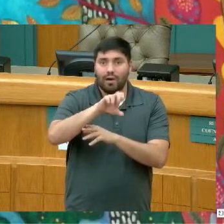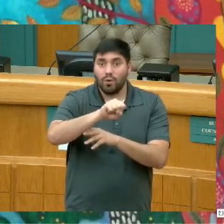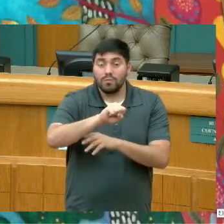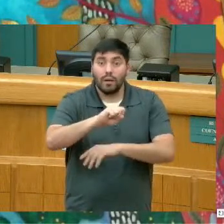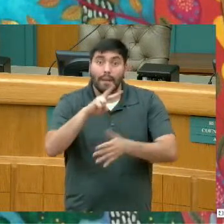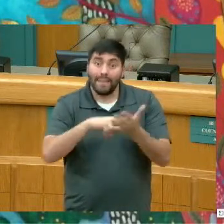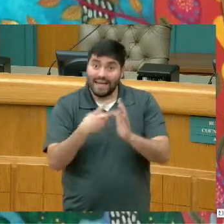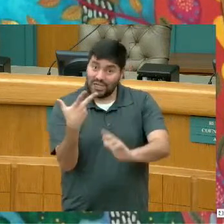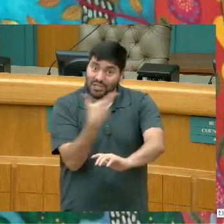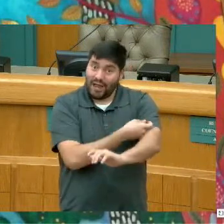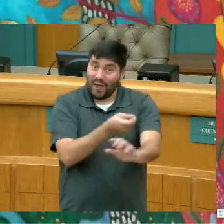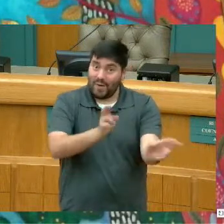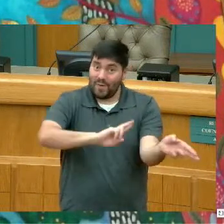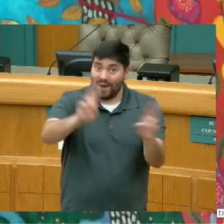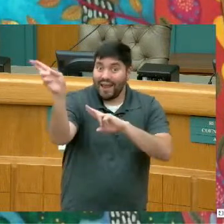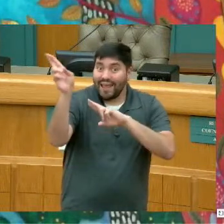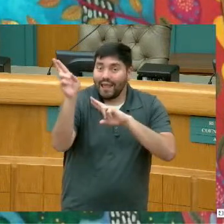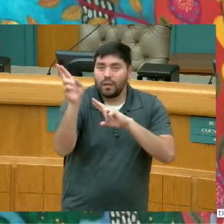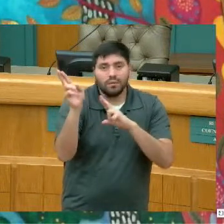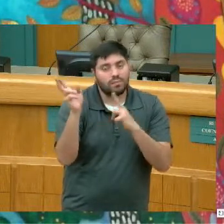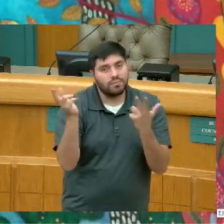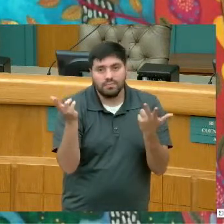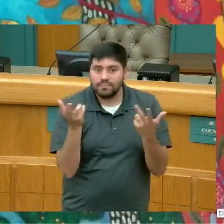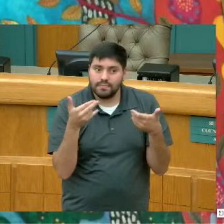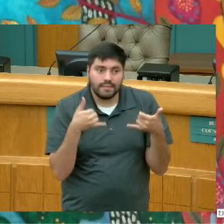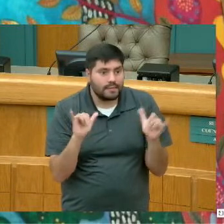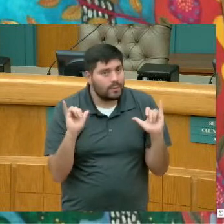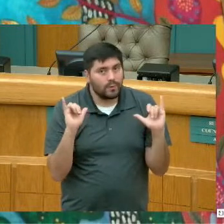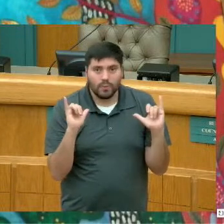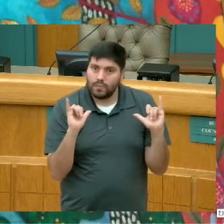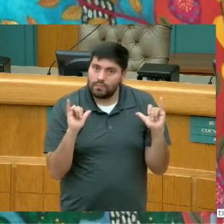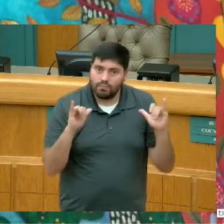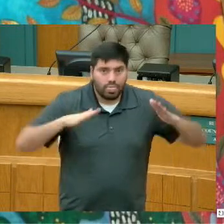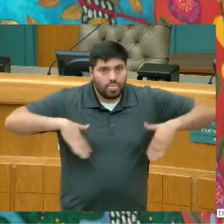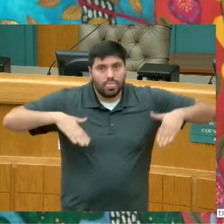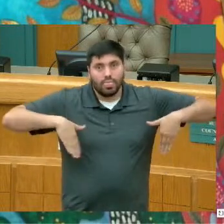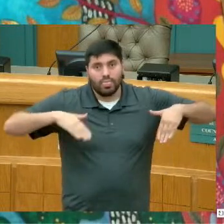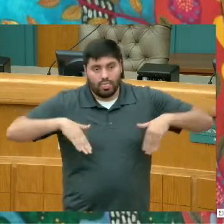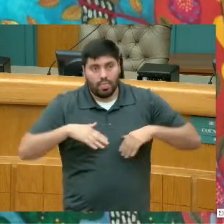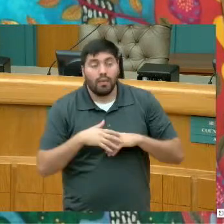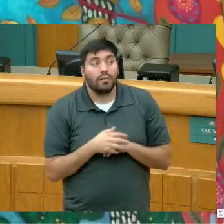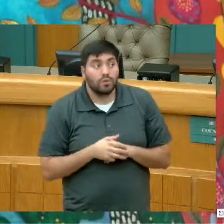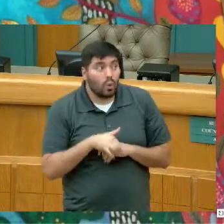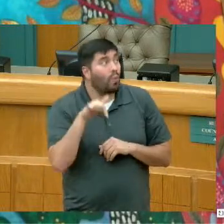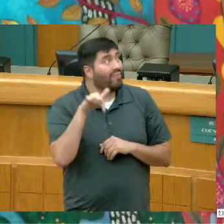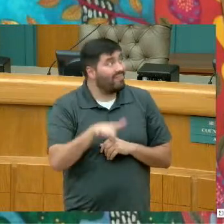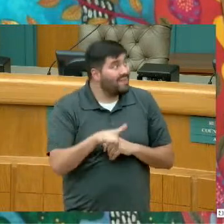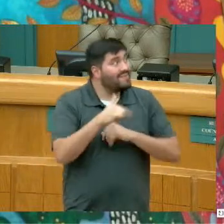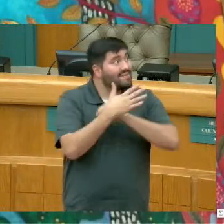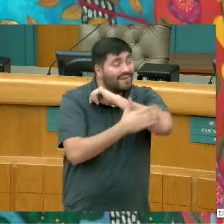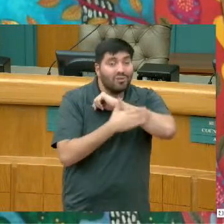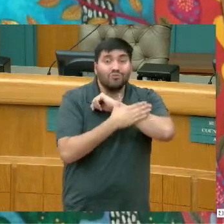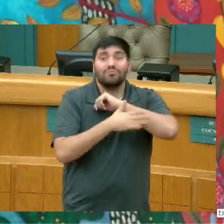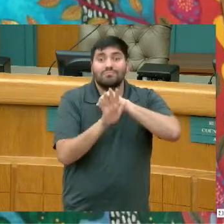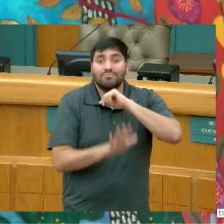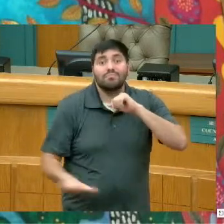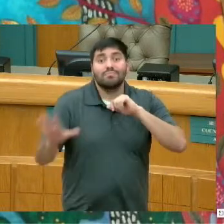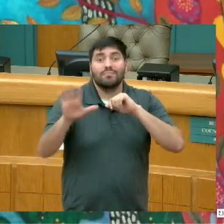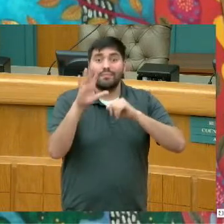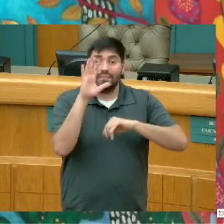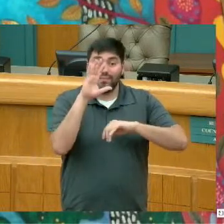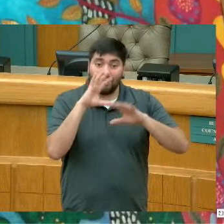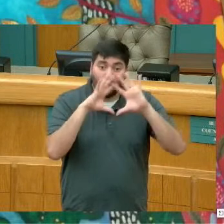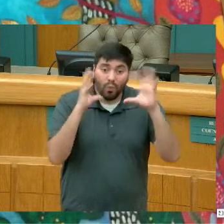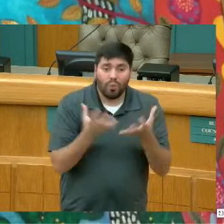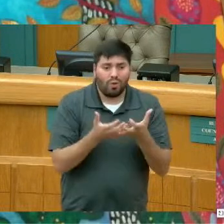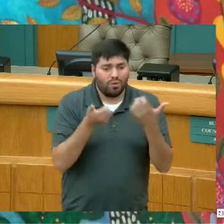And we do not have a vaccine yet, even though we're praying for one every day. And we seem to be making great strides in this country and around the world. We're